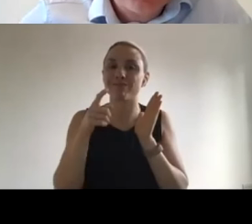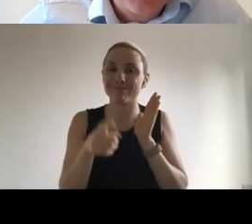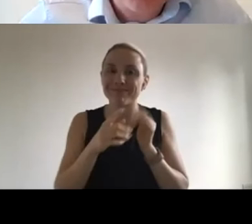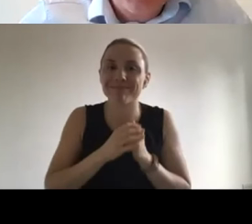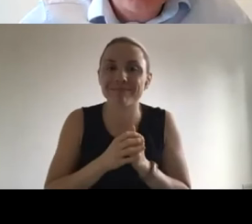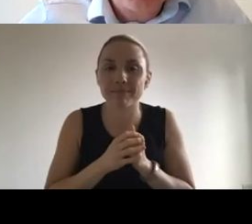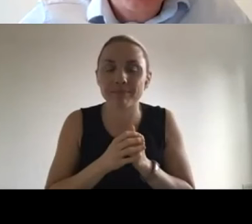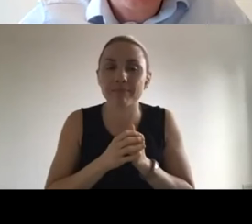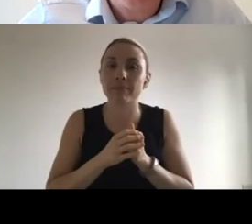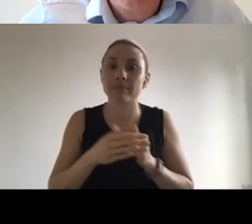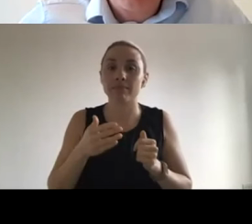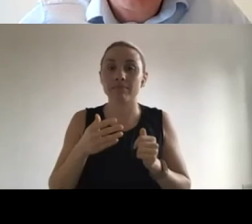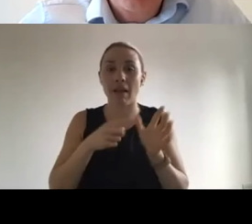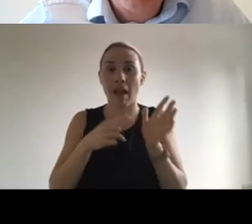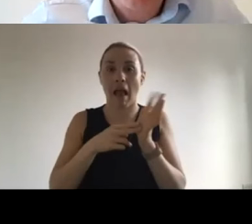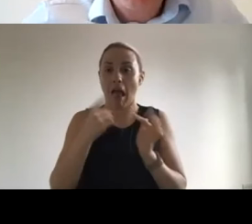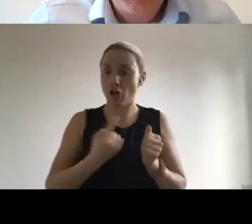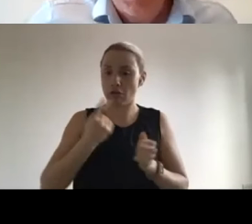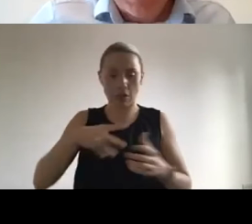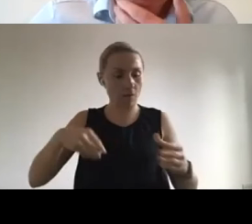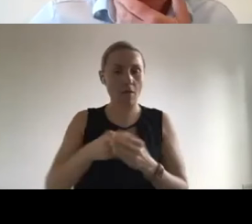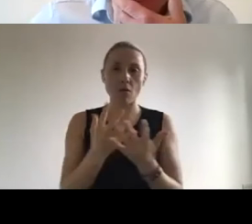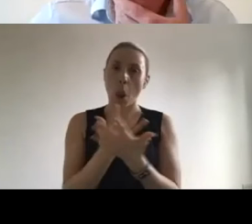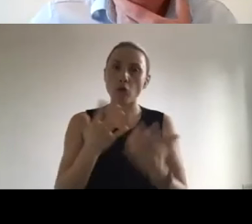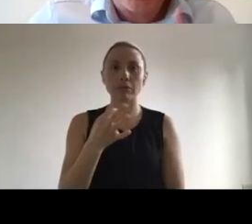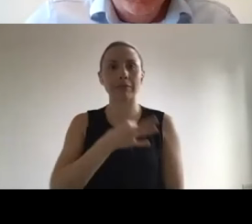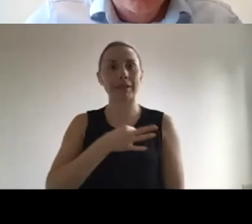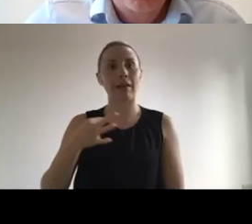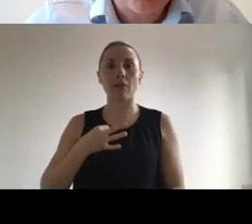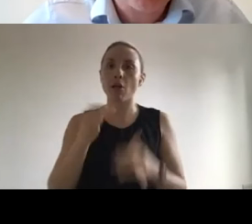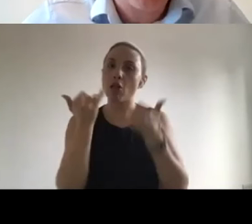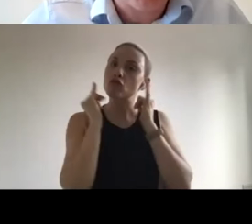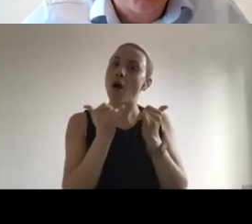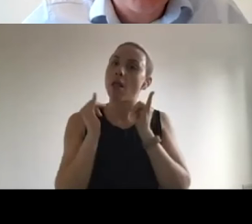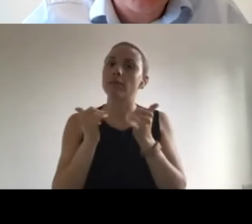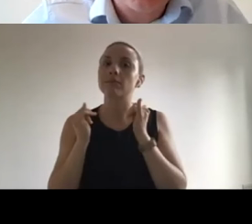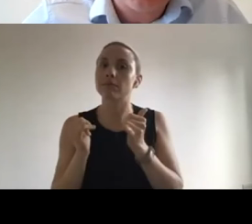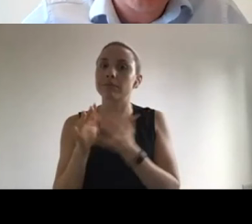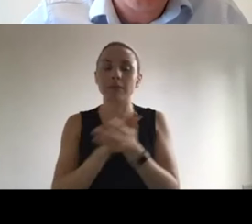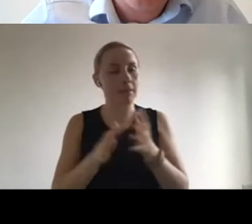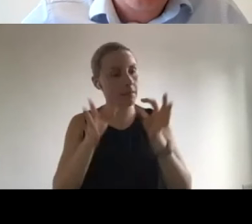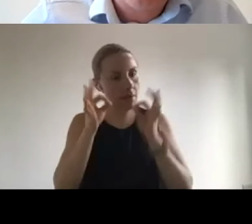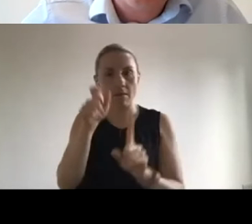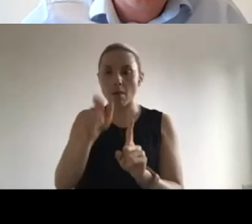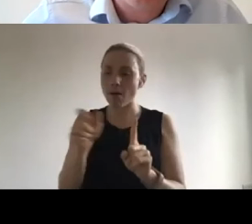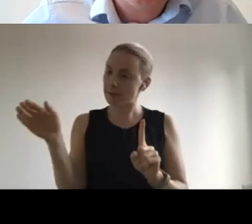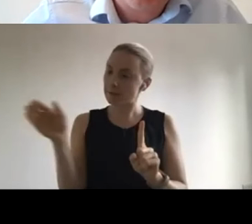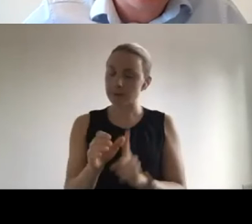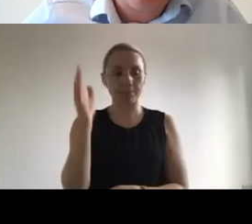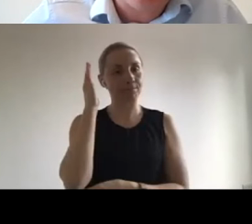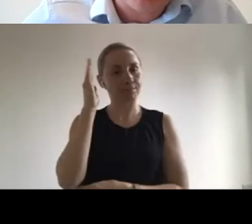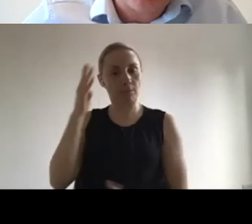several clinical trials of new treatments. So I think she's ideally placed to give us an overview of the hearing